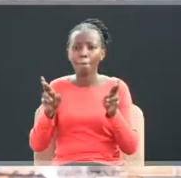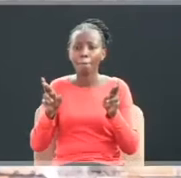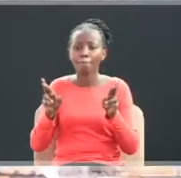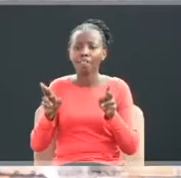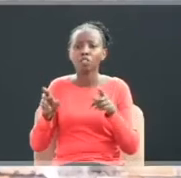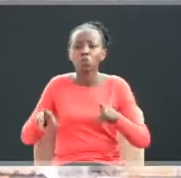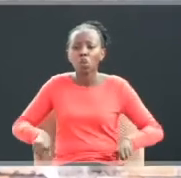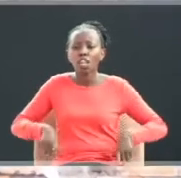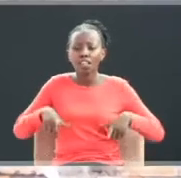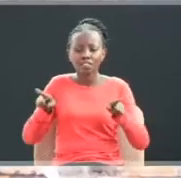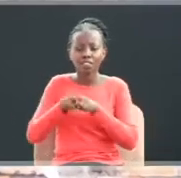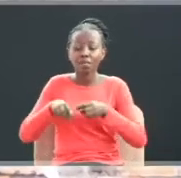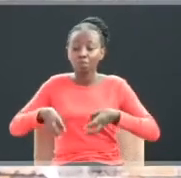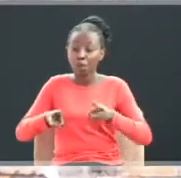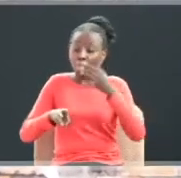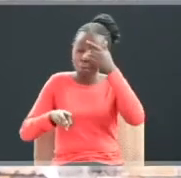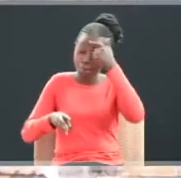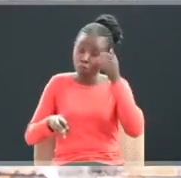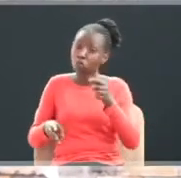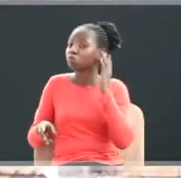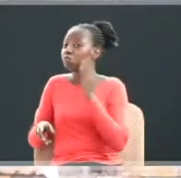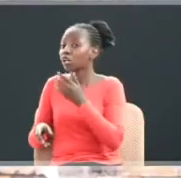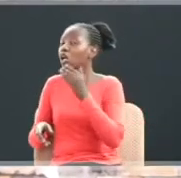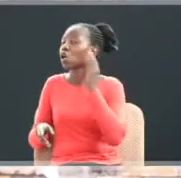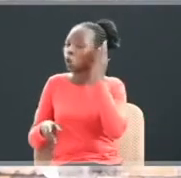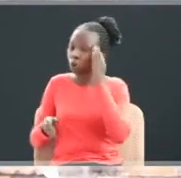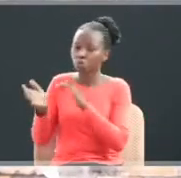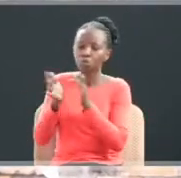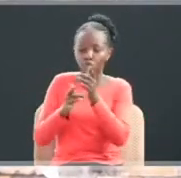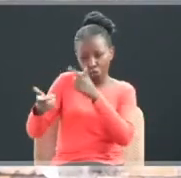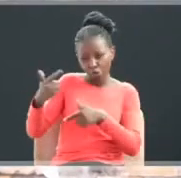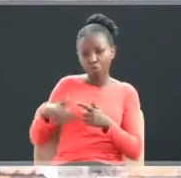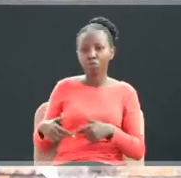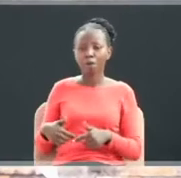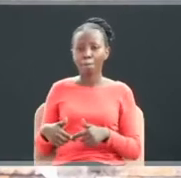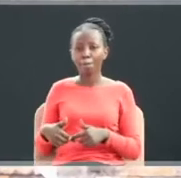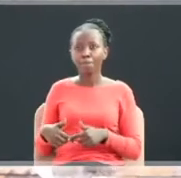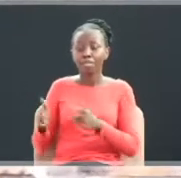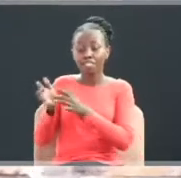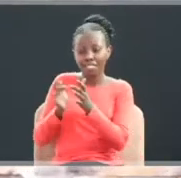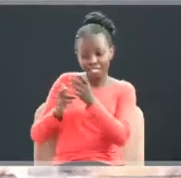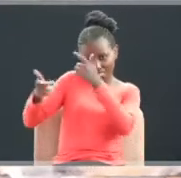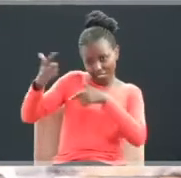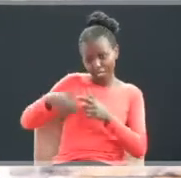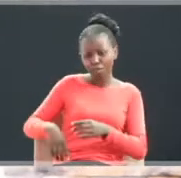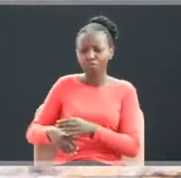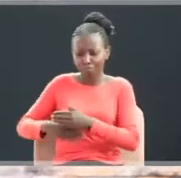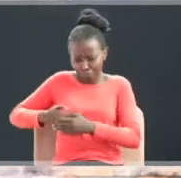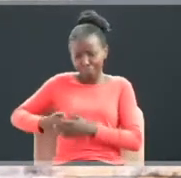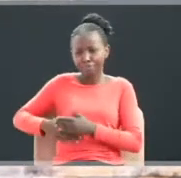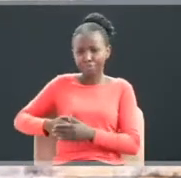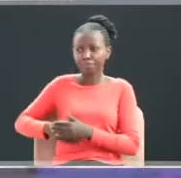the same way. Because he knew the Lord Jesus Christ was coming. And he will come very, very soon. In 1